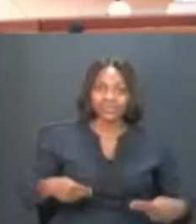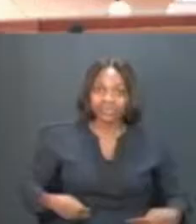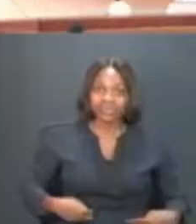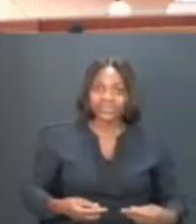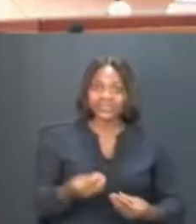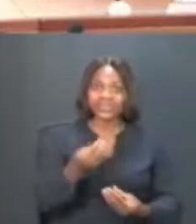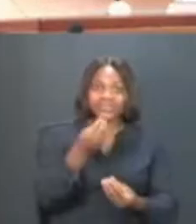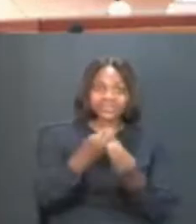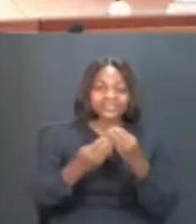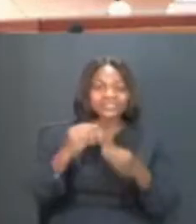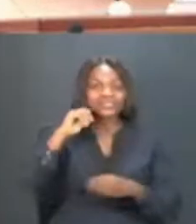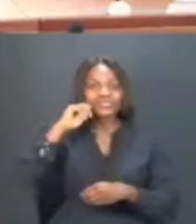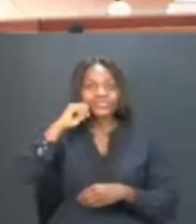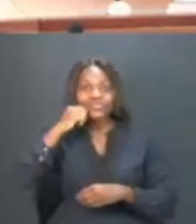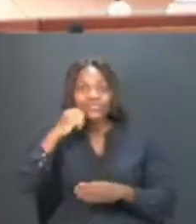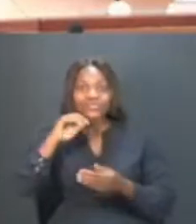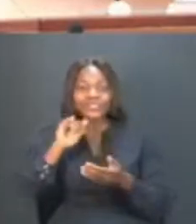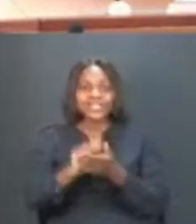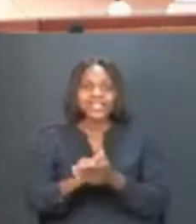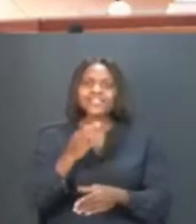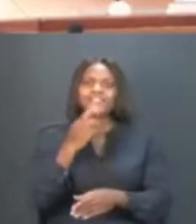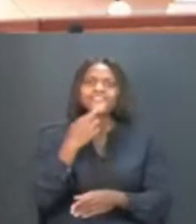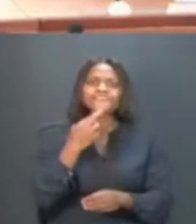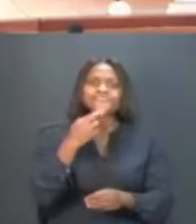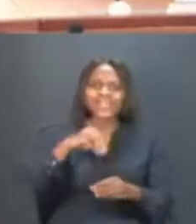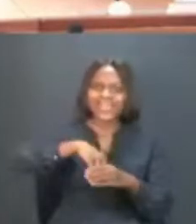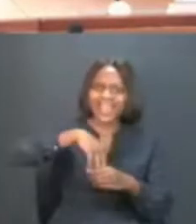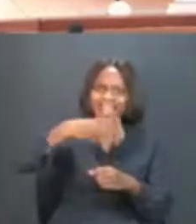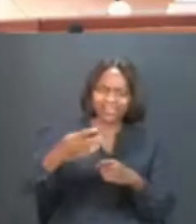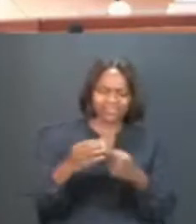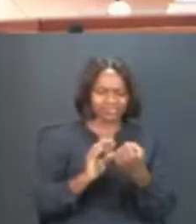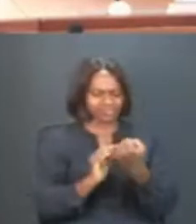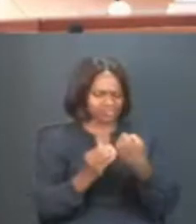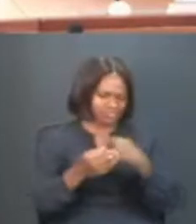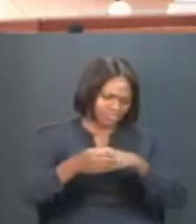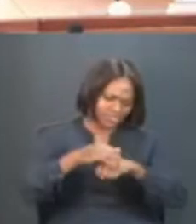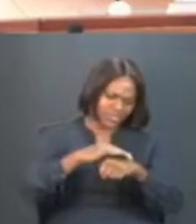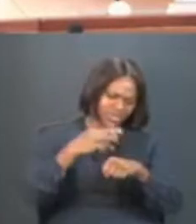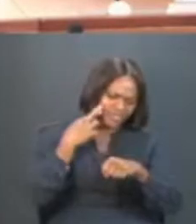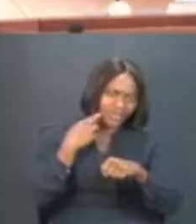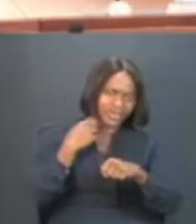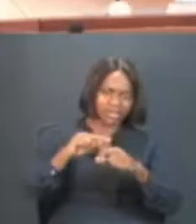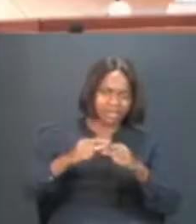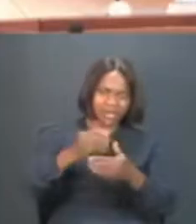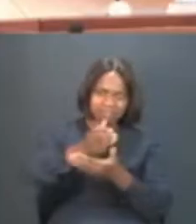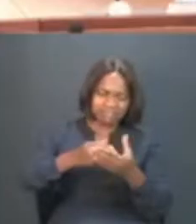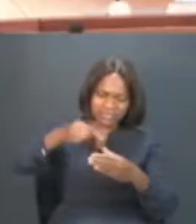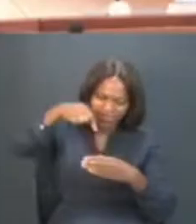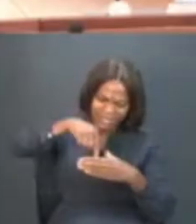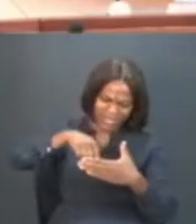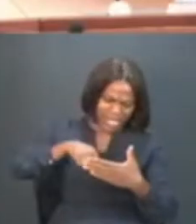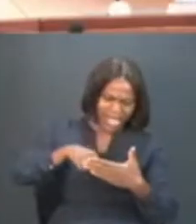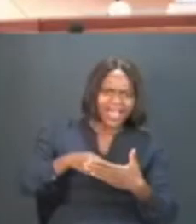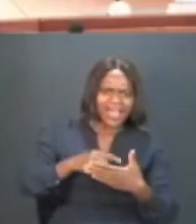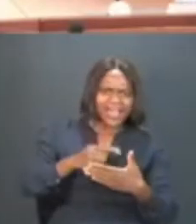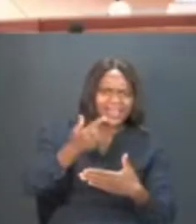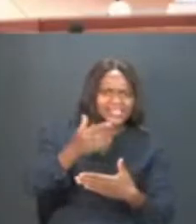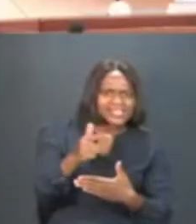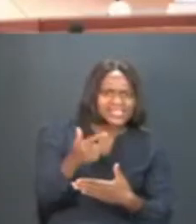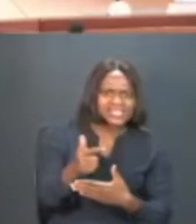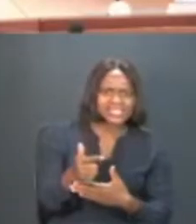consuming tomato that is ripe at the outside but green in the inside. This is